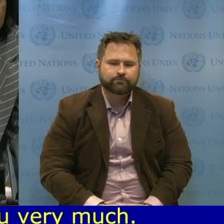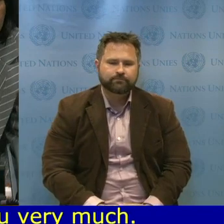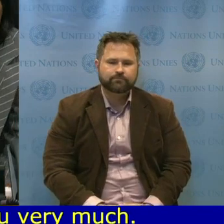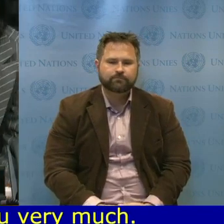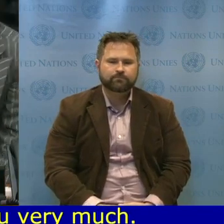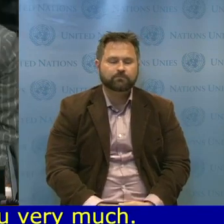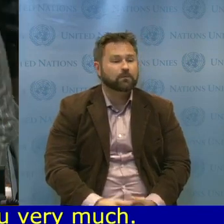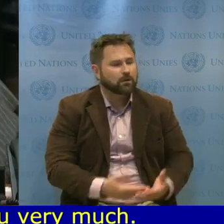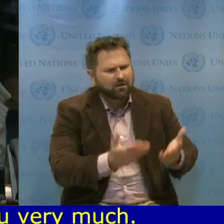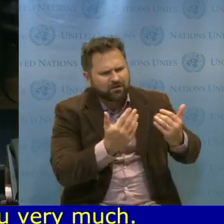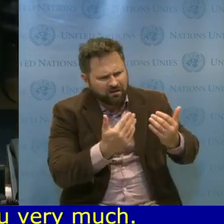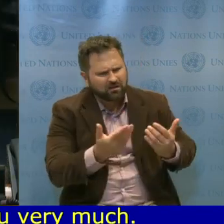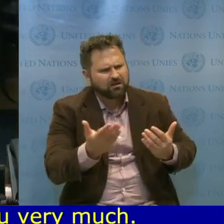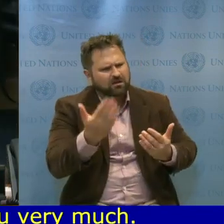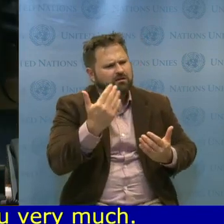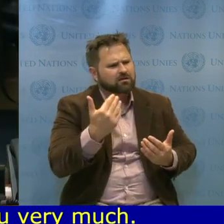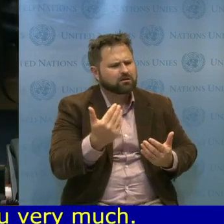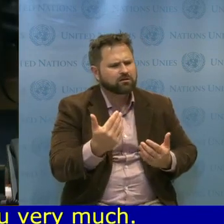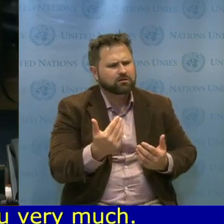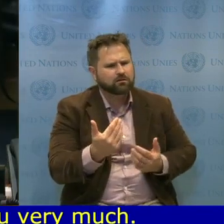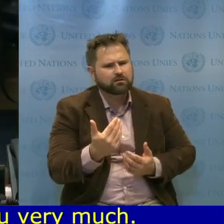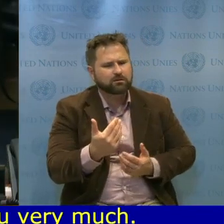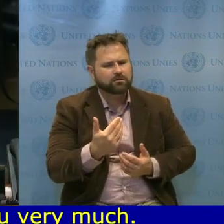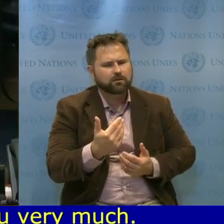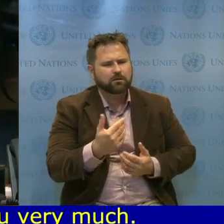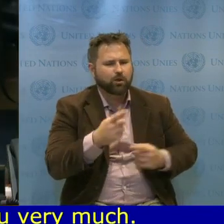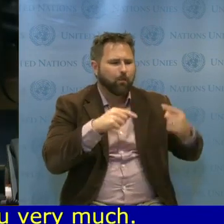Please start again, sir.